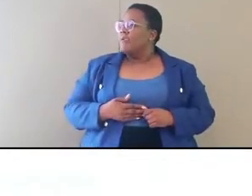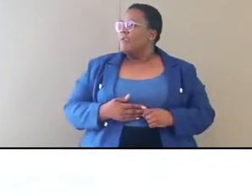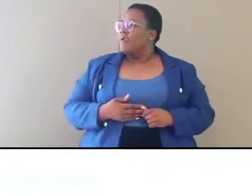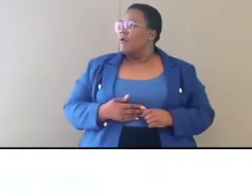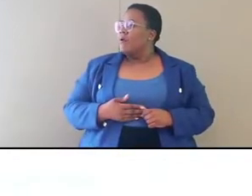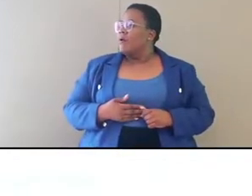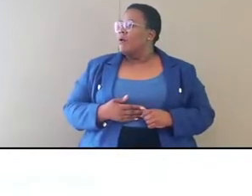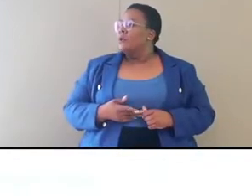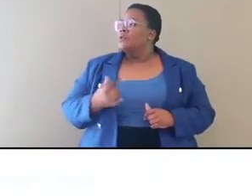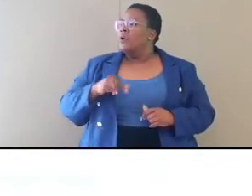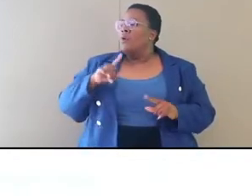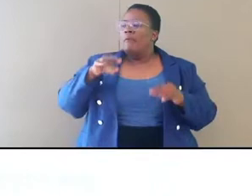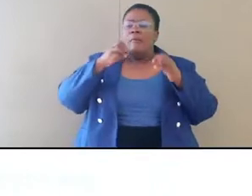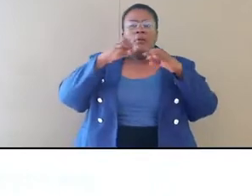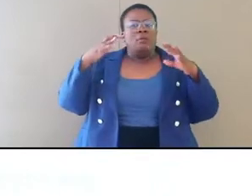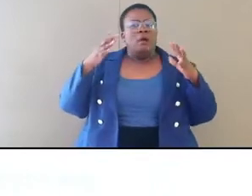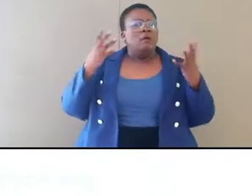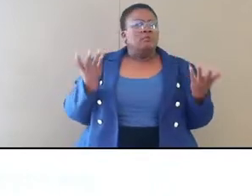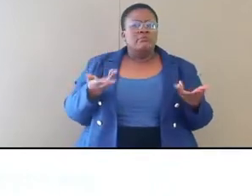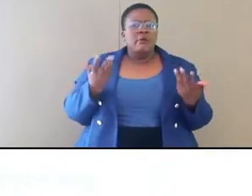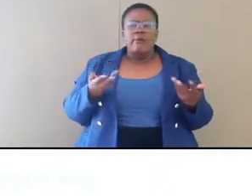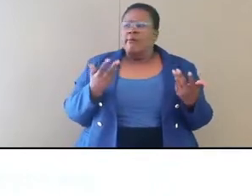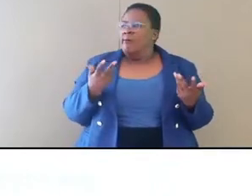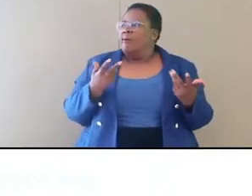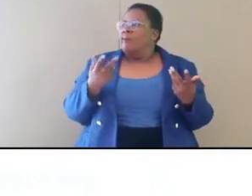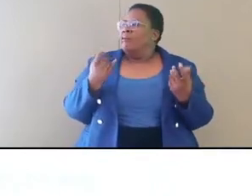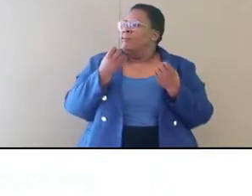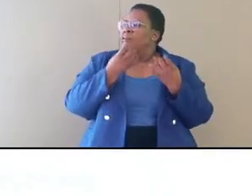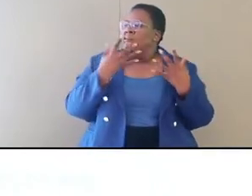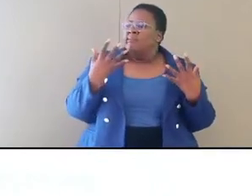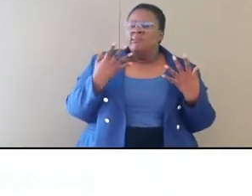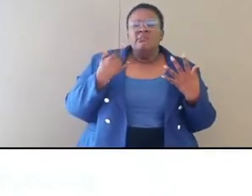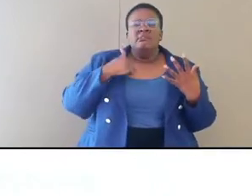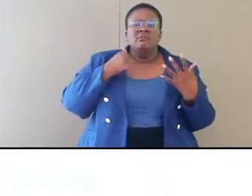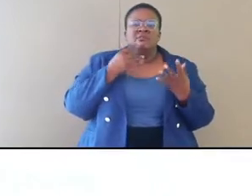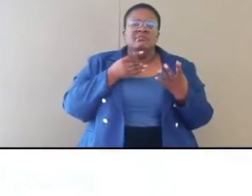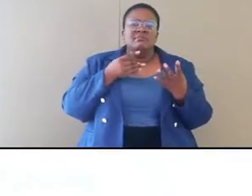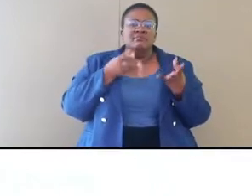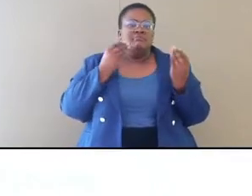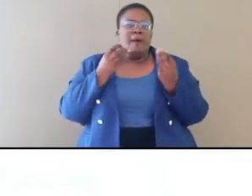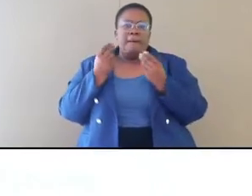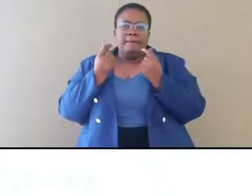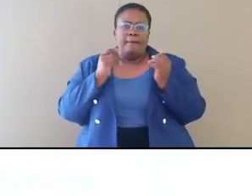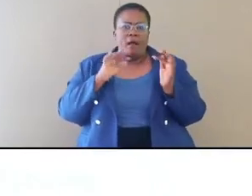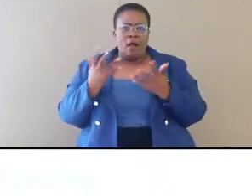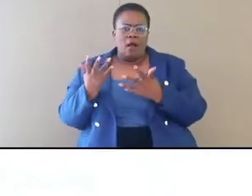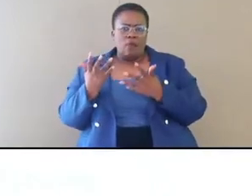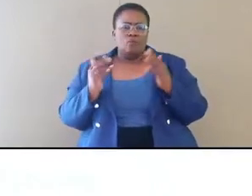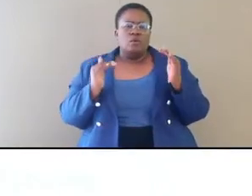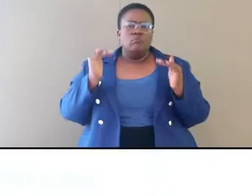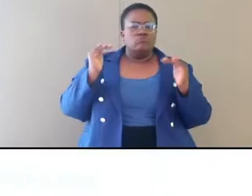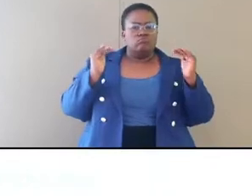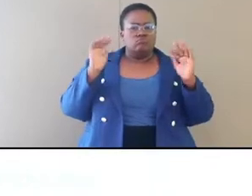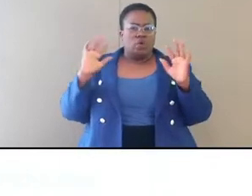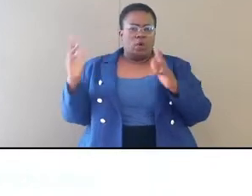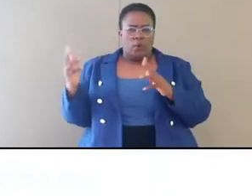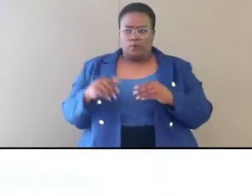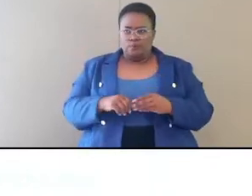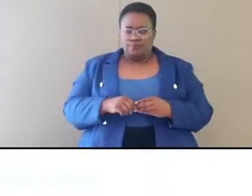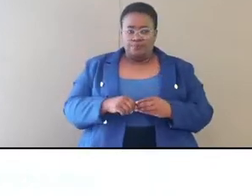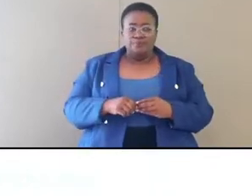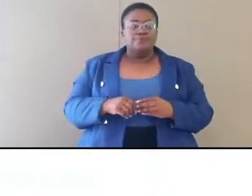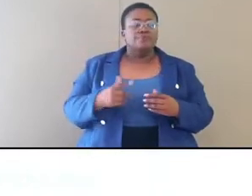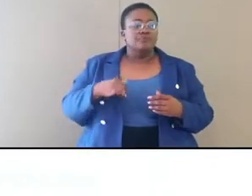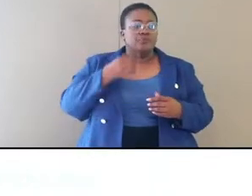So, we've got to start thinking about what is the amount? How do we base it? And how do we have any kind of objective base? And we can already see that